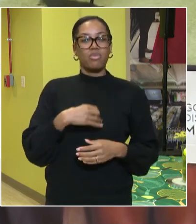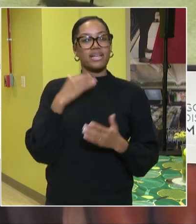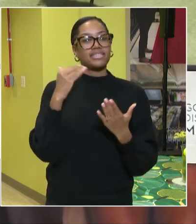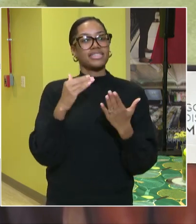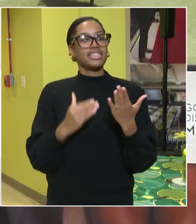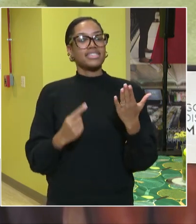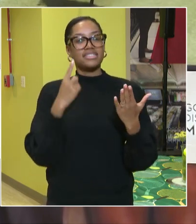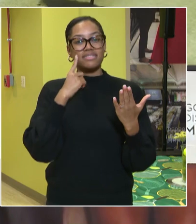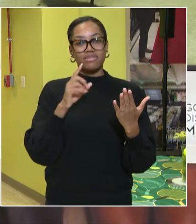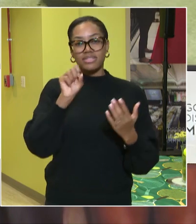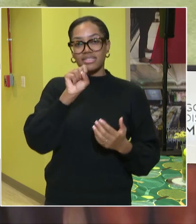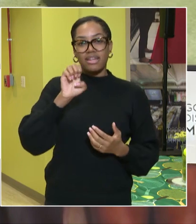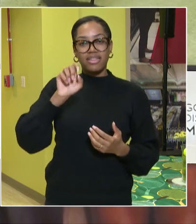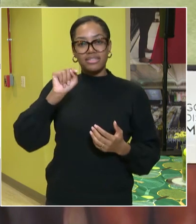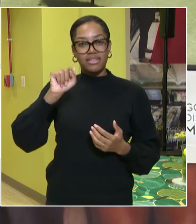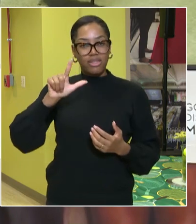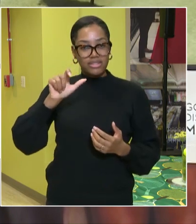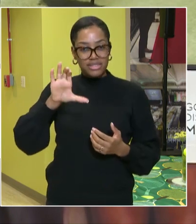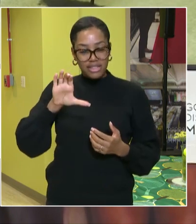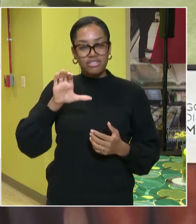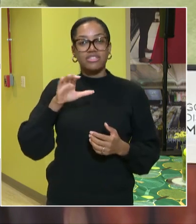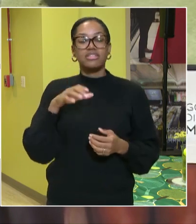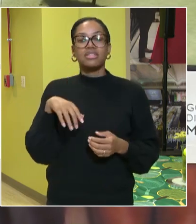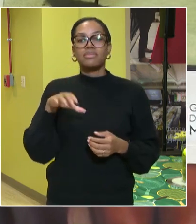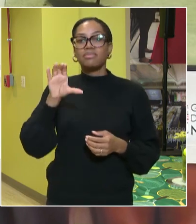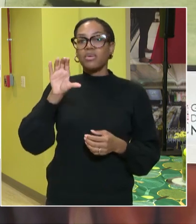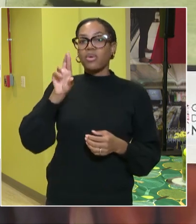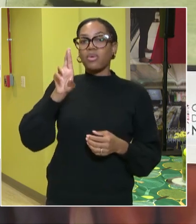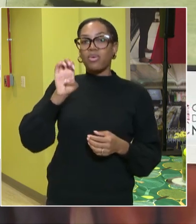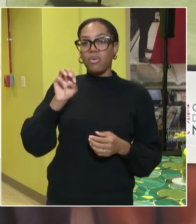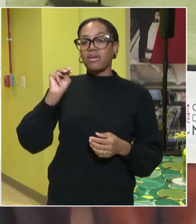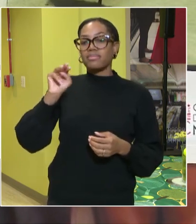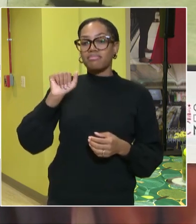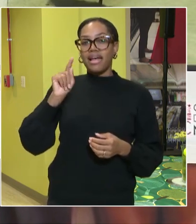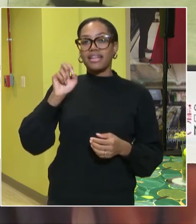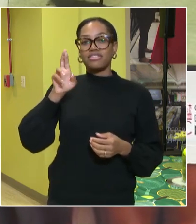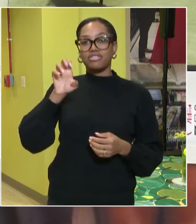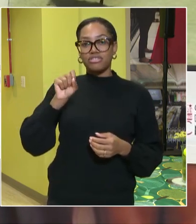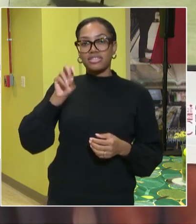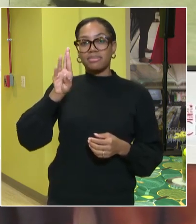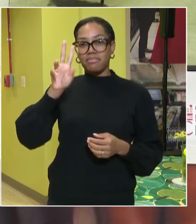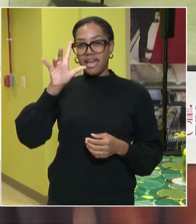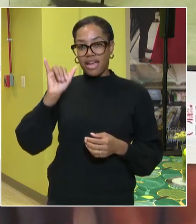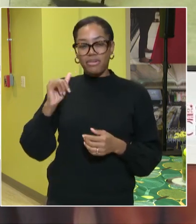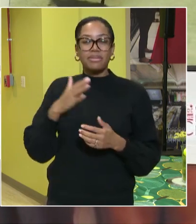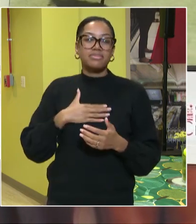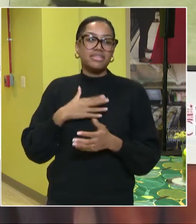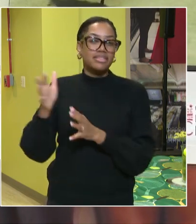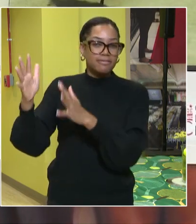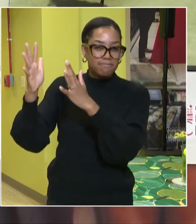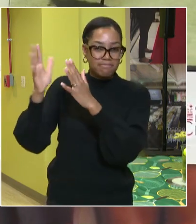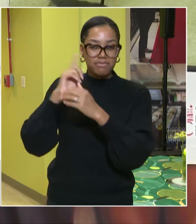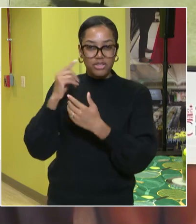Southeast Tennis and Learning Center, Cora Masters-Berry. Please give her a big round of applause.